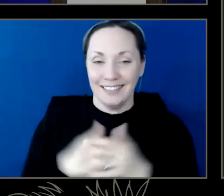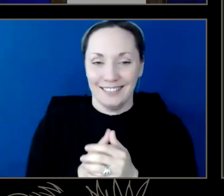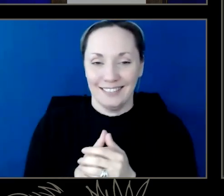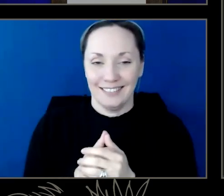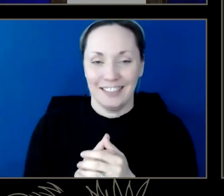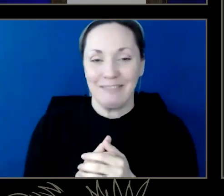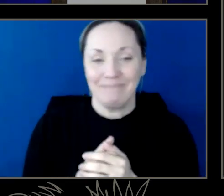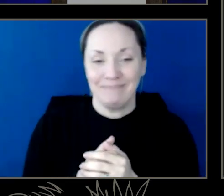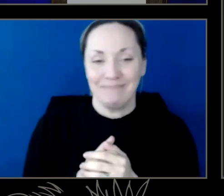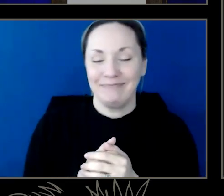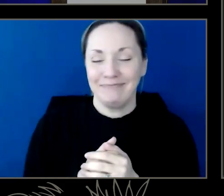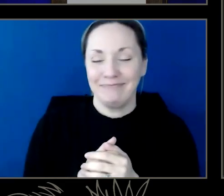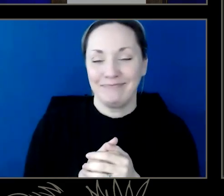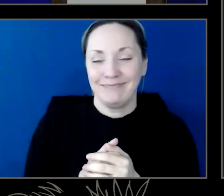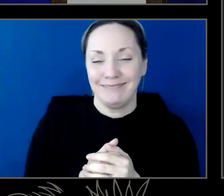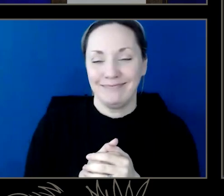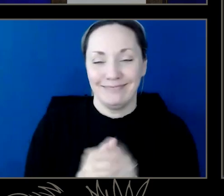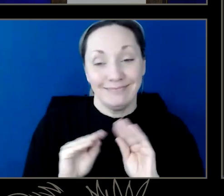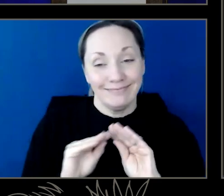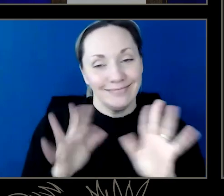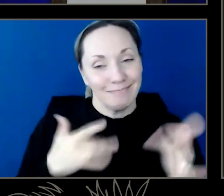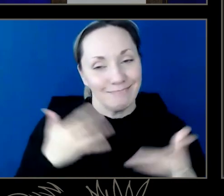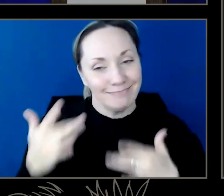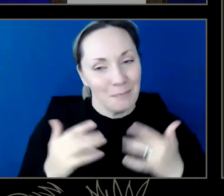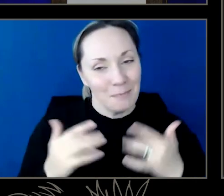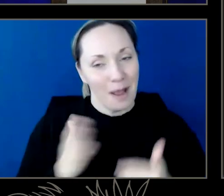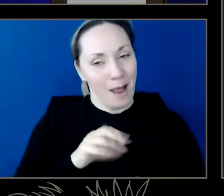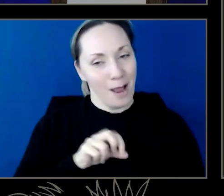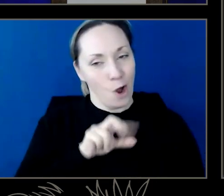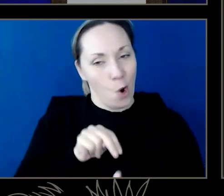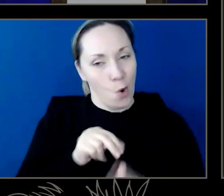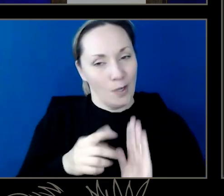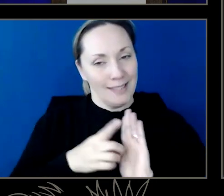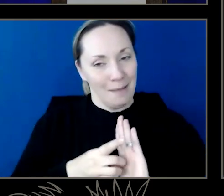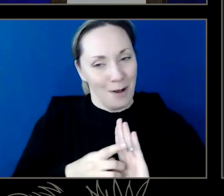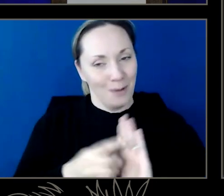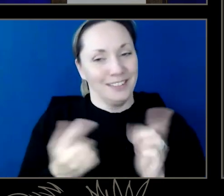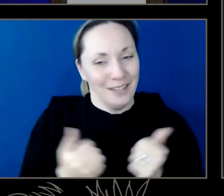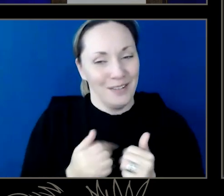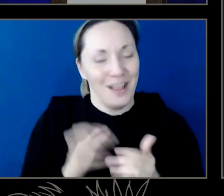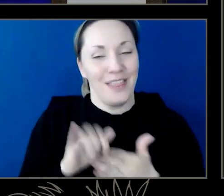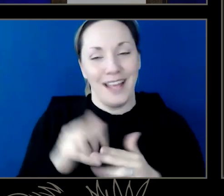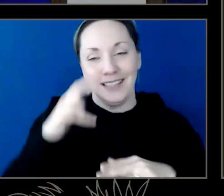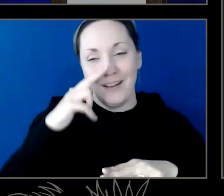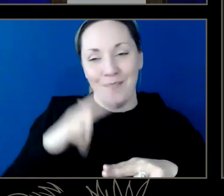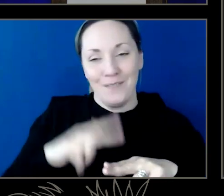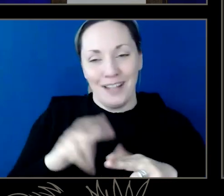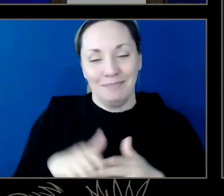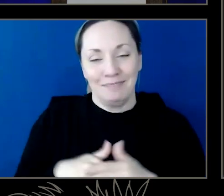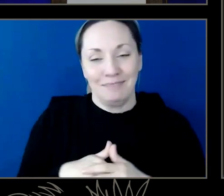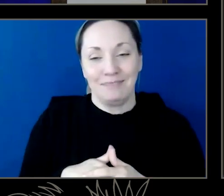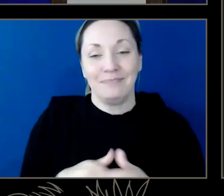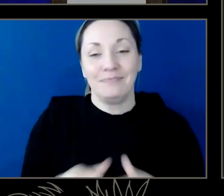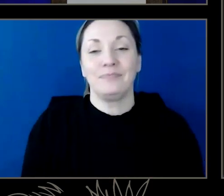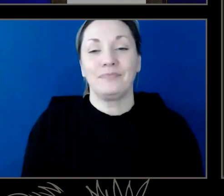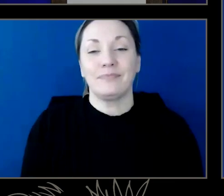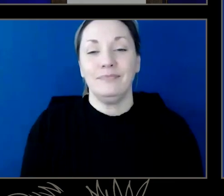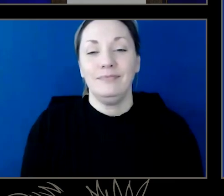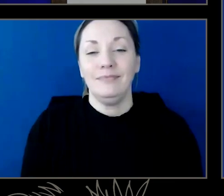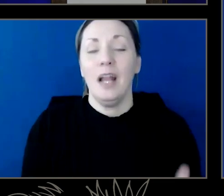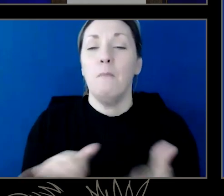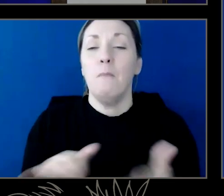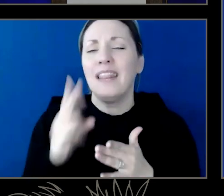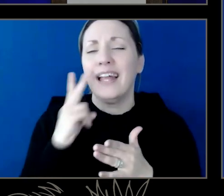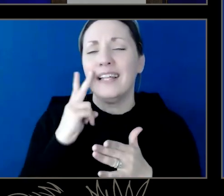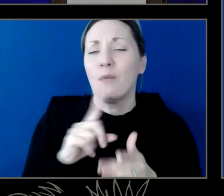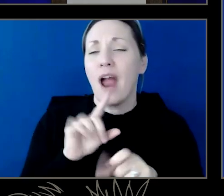yay! Yeah, clearly I'm very hyped by my own demos, so let's have fun with that. But let's see what we're actually doing